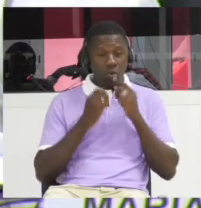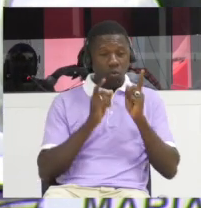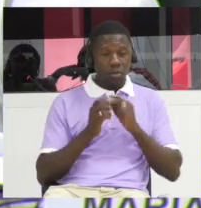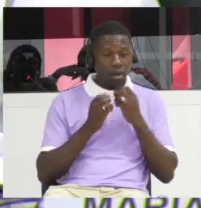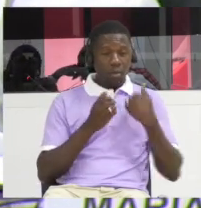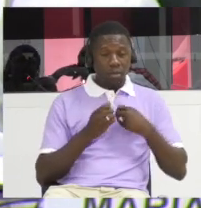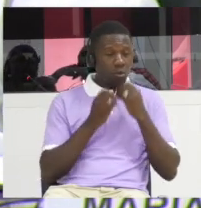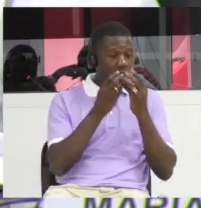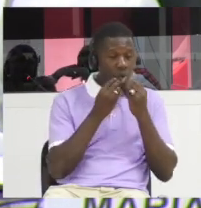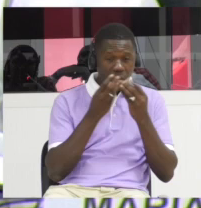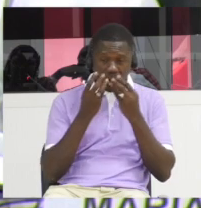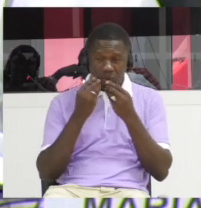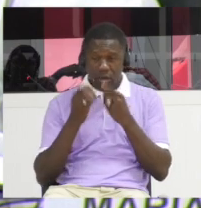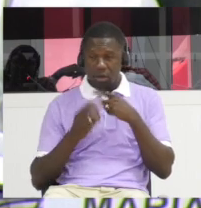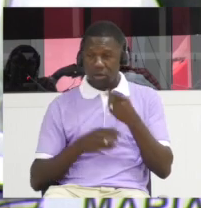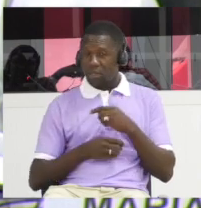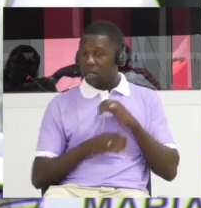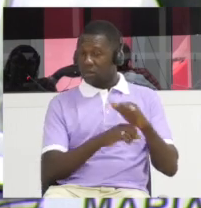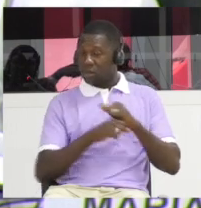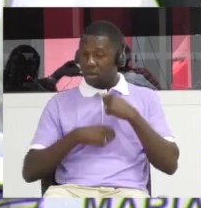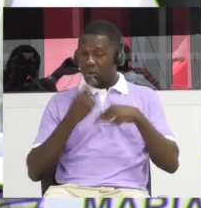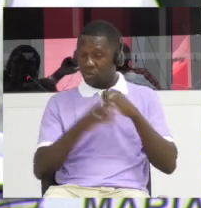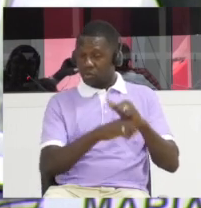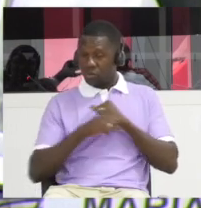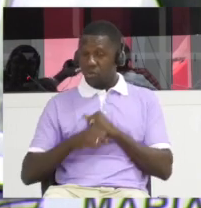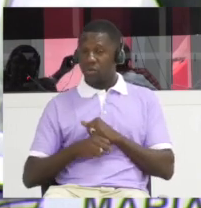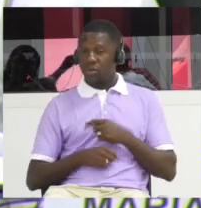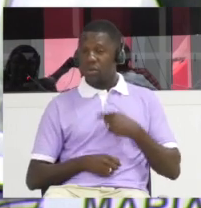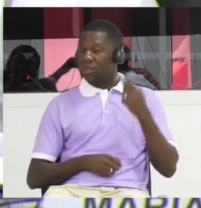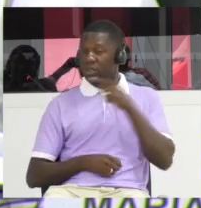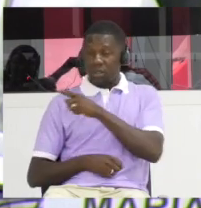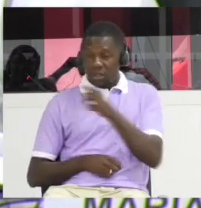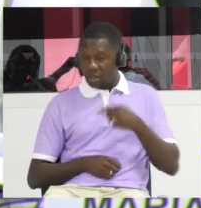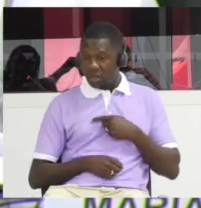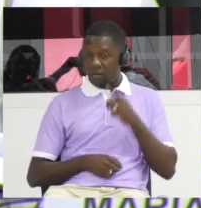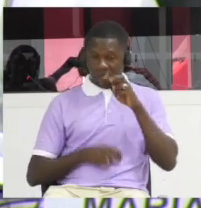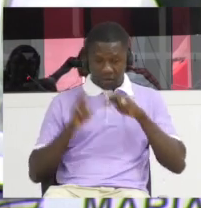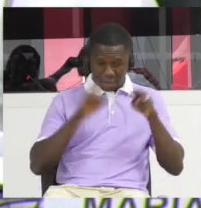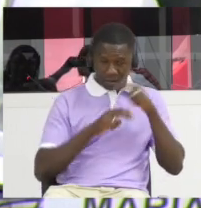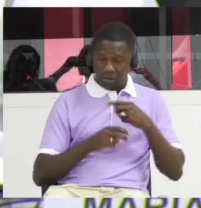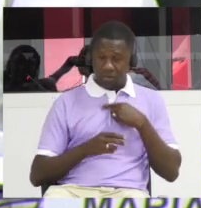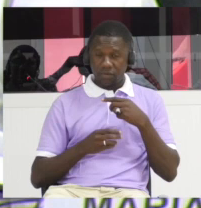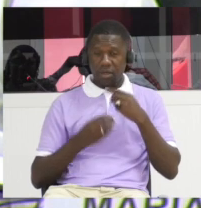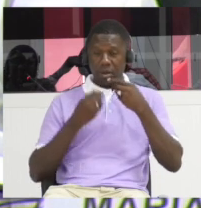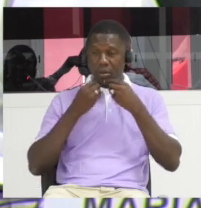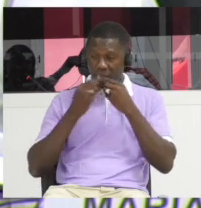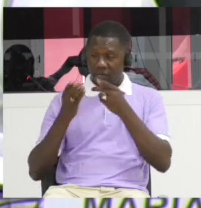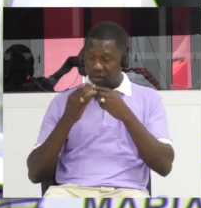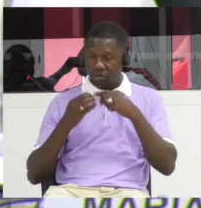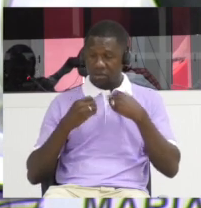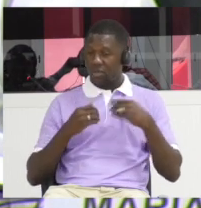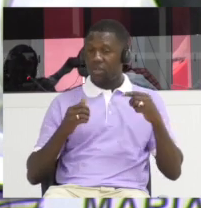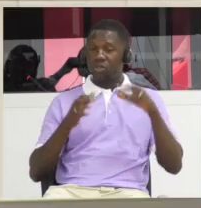coup, did they in fact find themselves in the briefings that you received in the Joint Intelligence